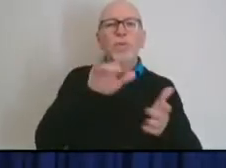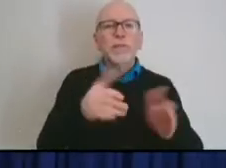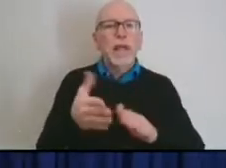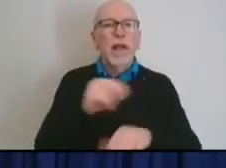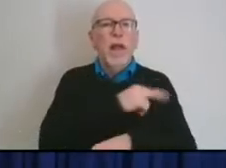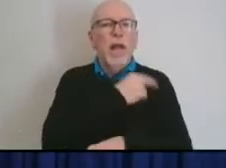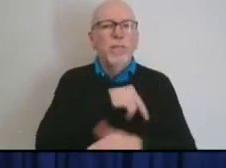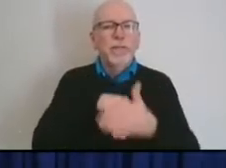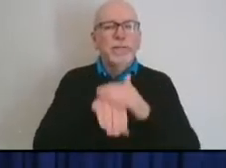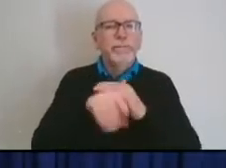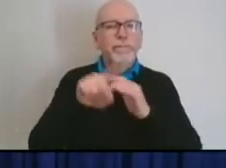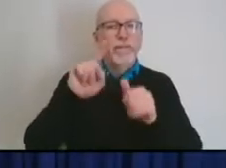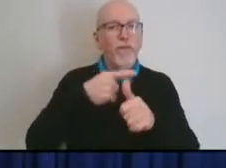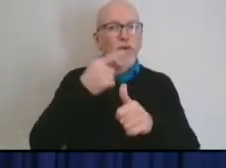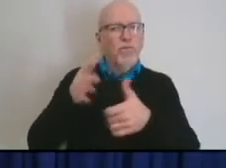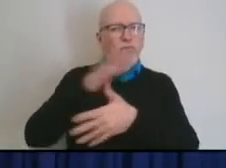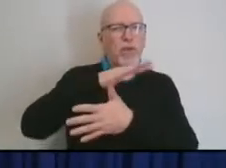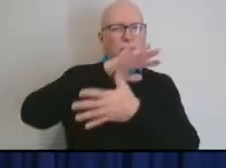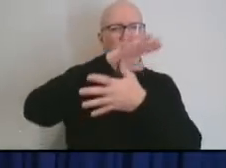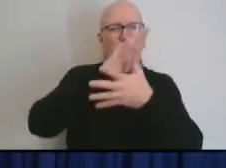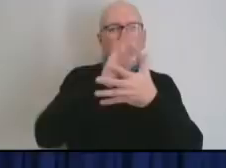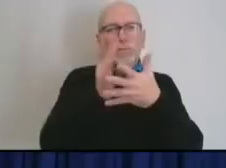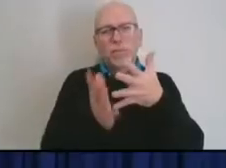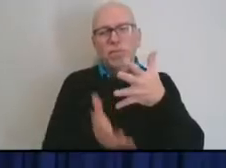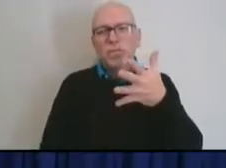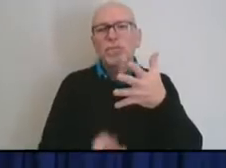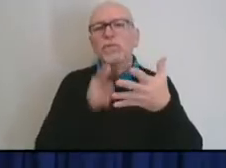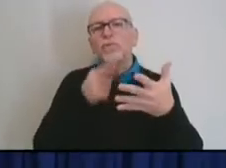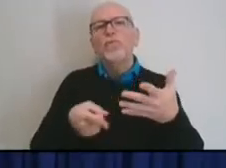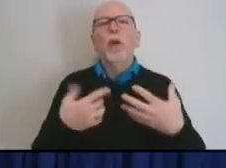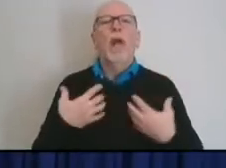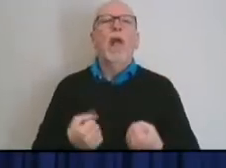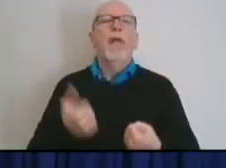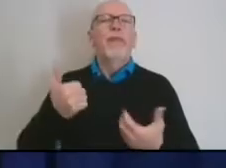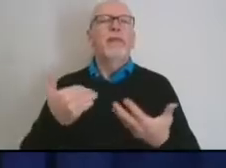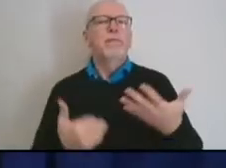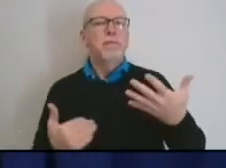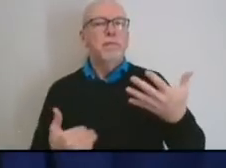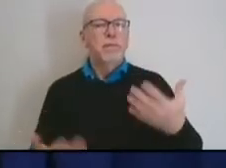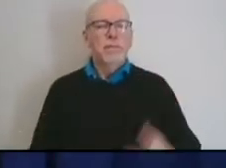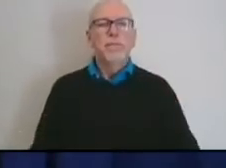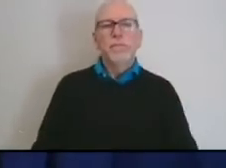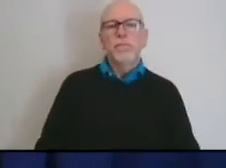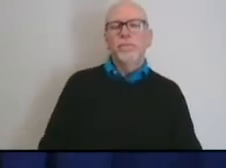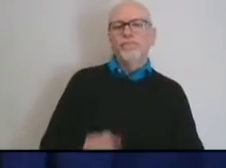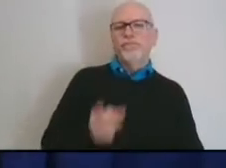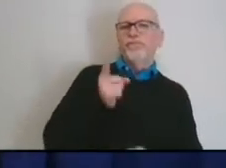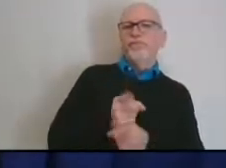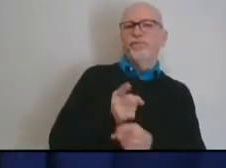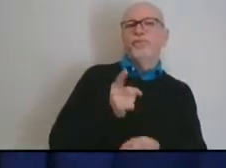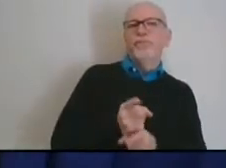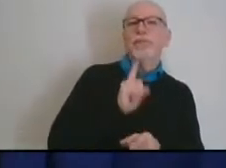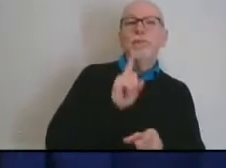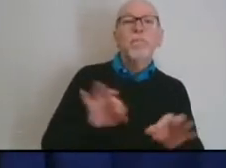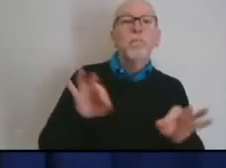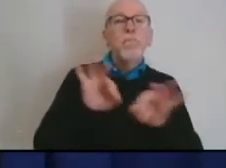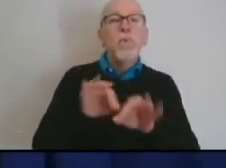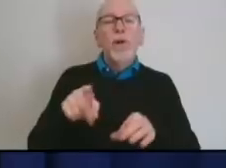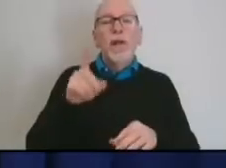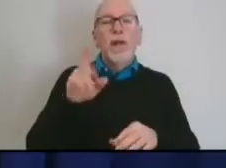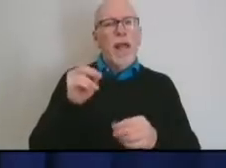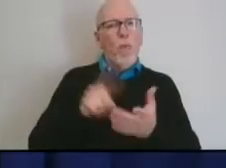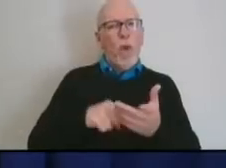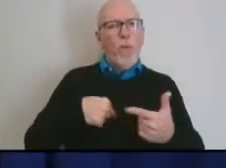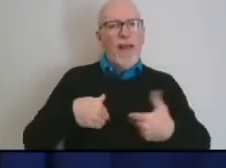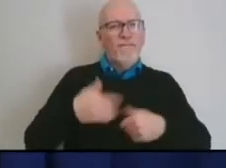hospitalization first and work our way down to the most healthy among us? Right. And I think it's important to look, as you say, the availability, right?